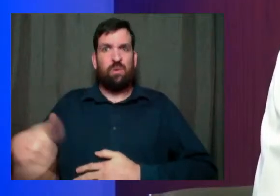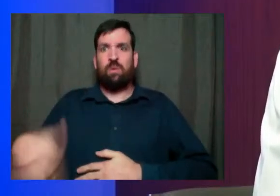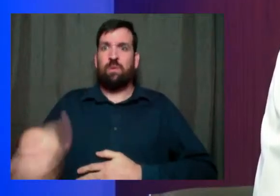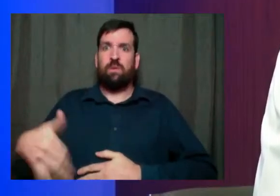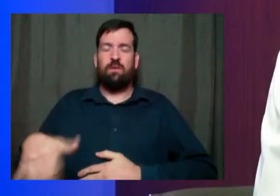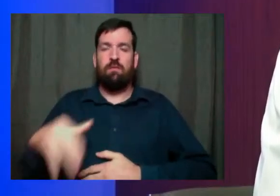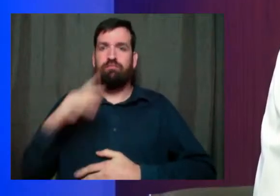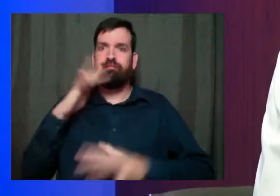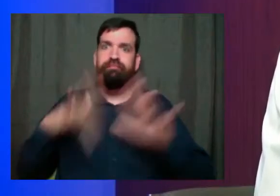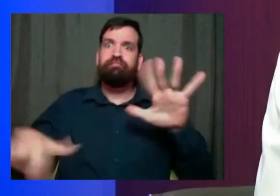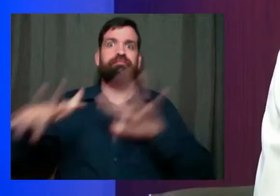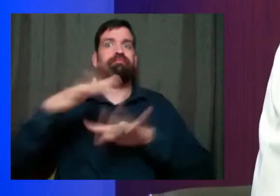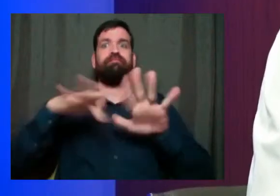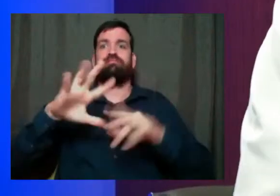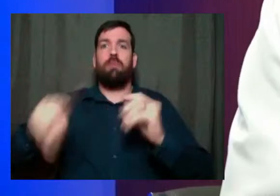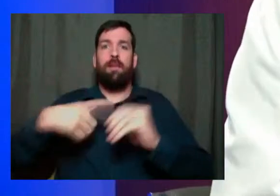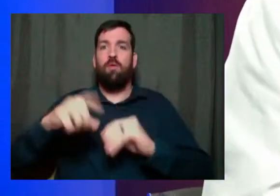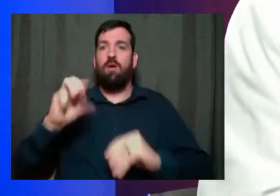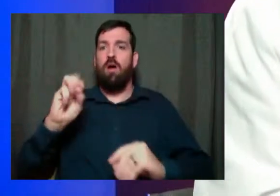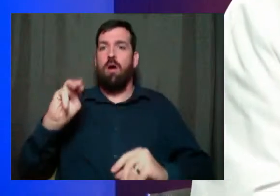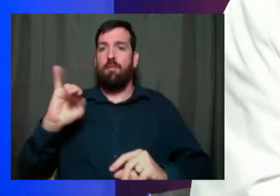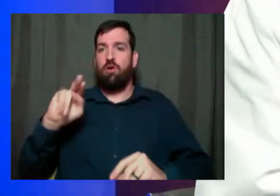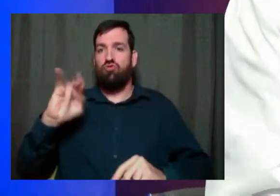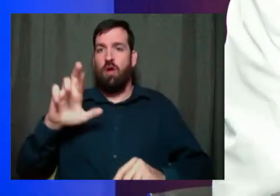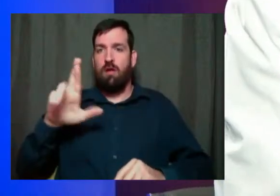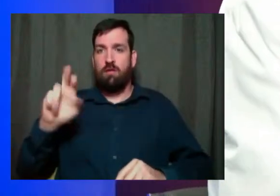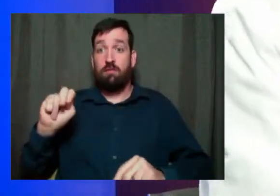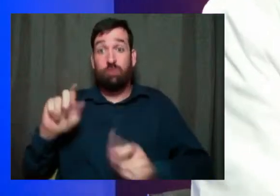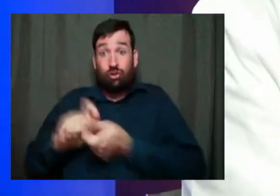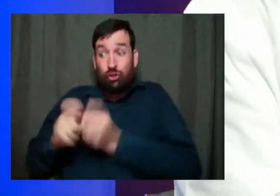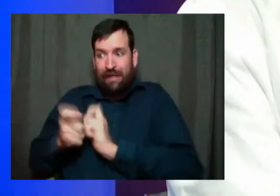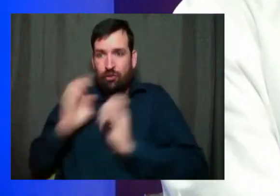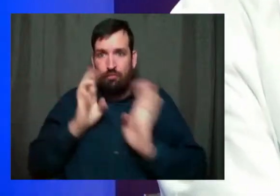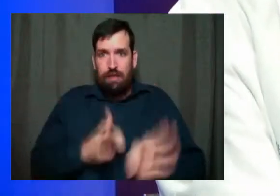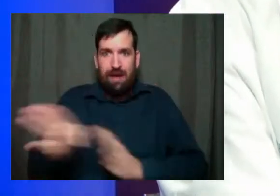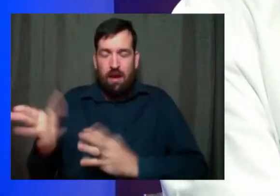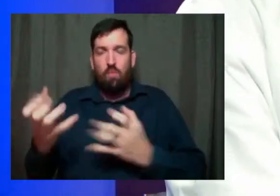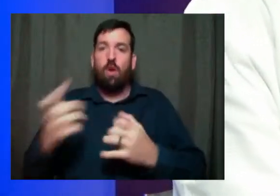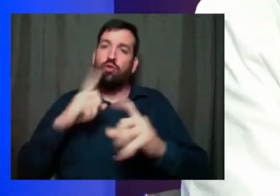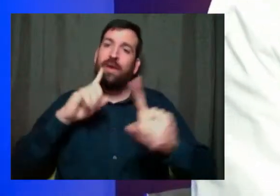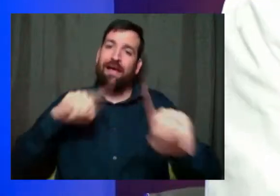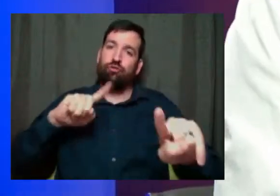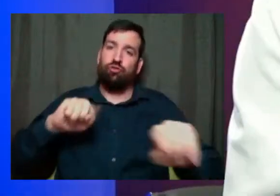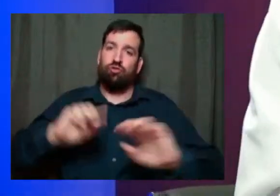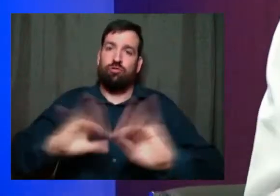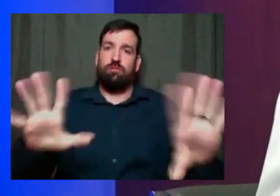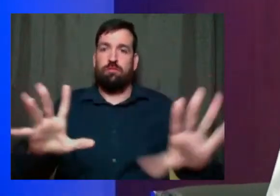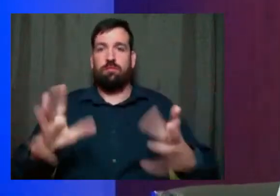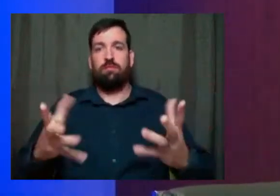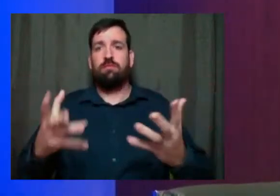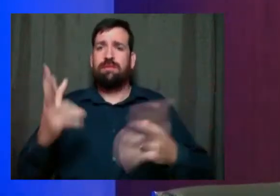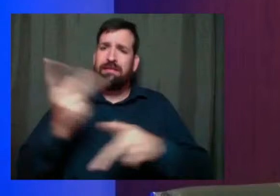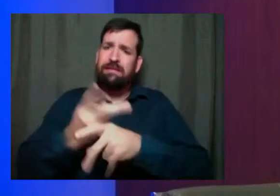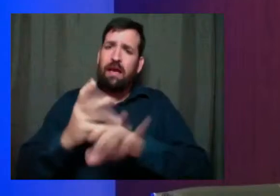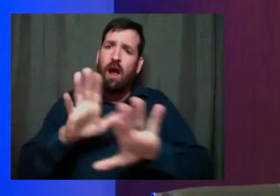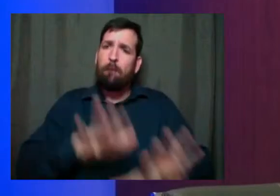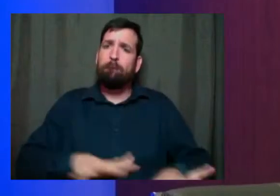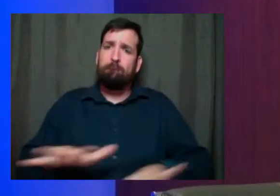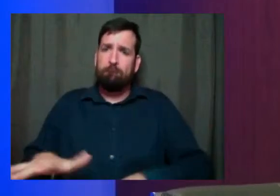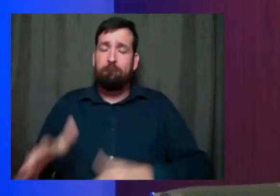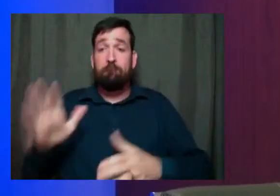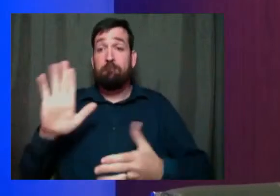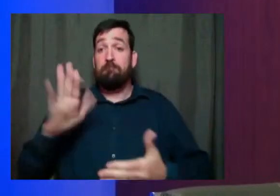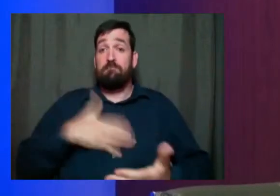we changed this program over the weekend from what it was going to be is we wanted to help answer the frenzy. We want to make sure that people stayed calm. So here's my advice to you today,